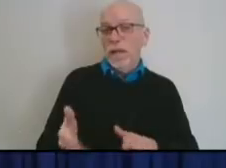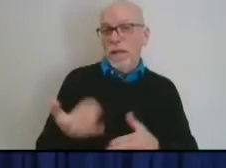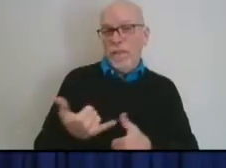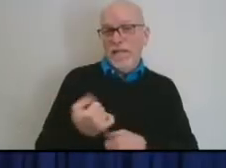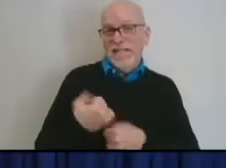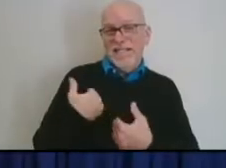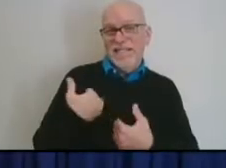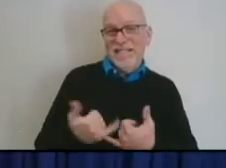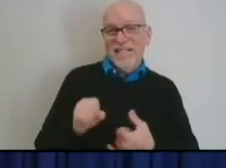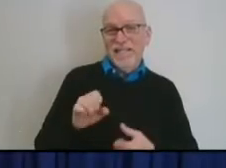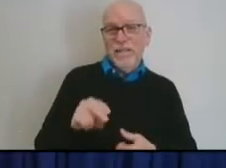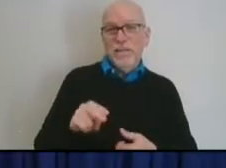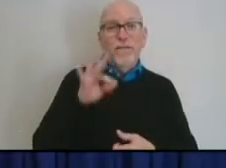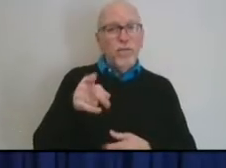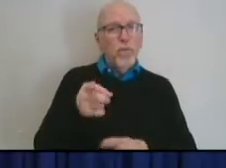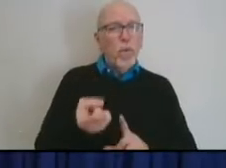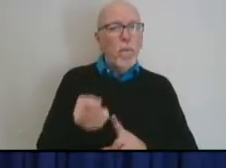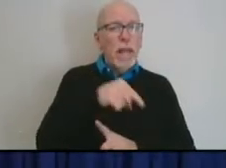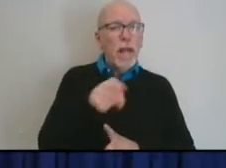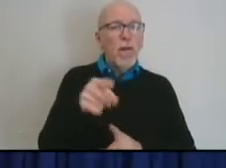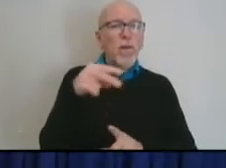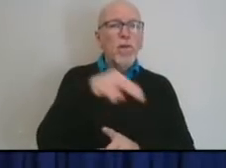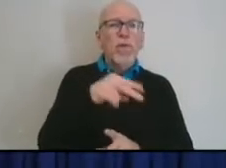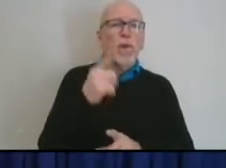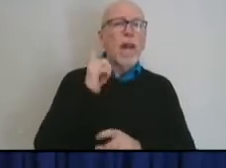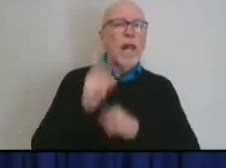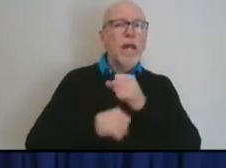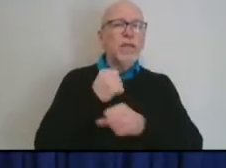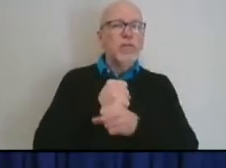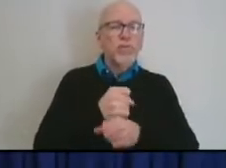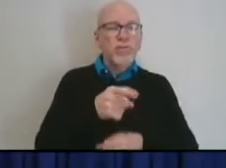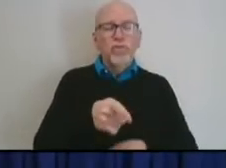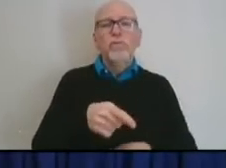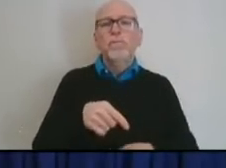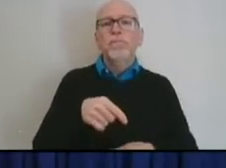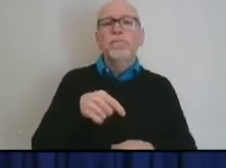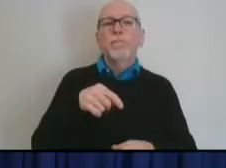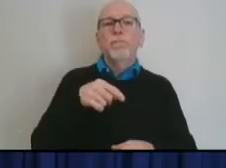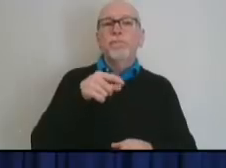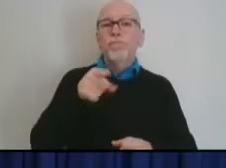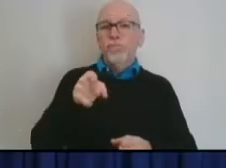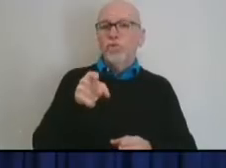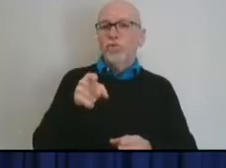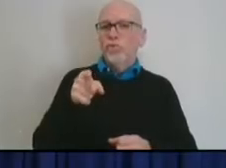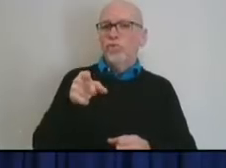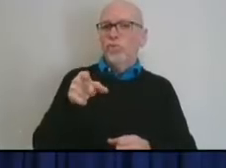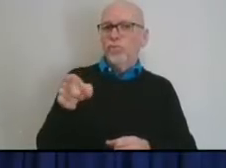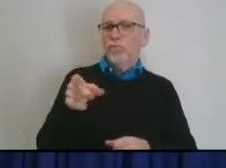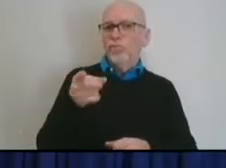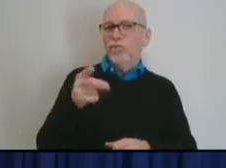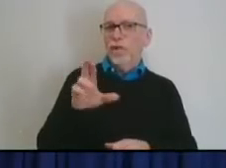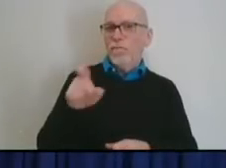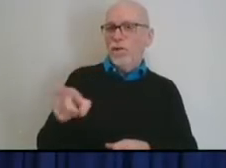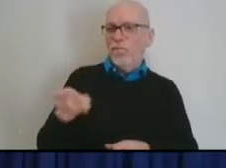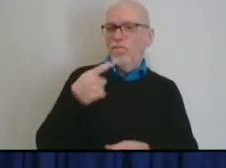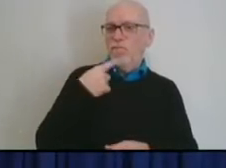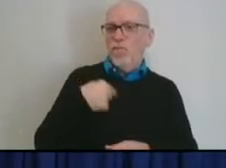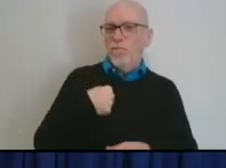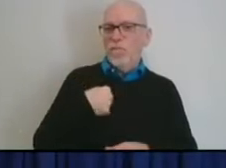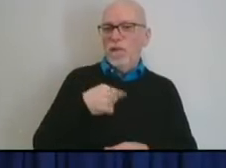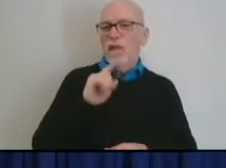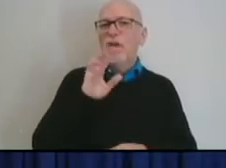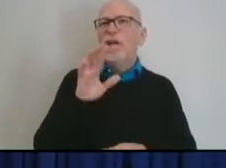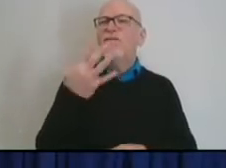said, if you rewind the tape and go back about a year, you reminded me that on average, a